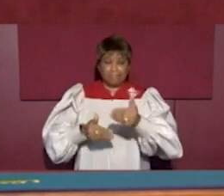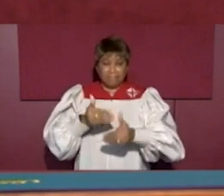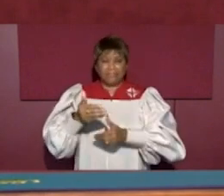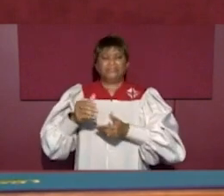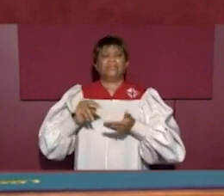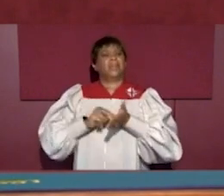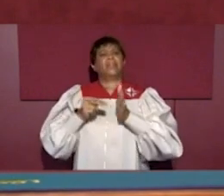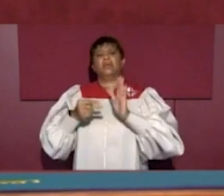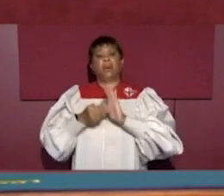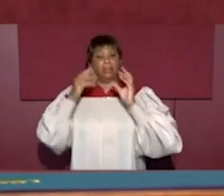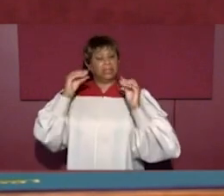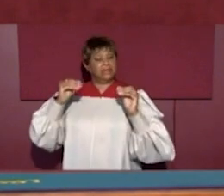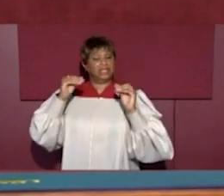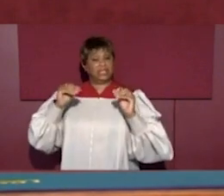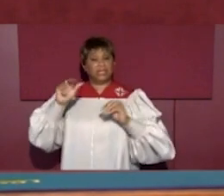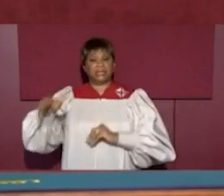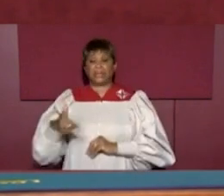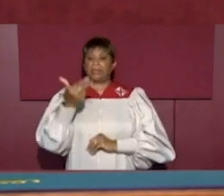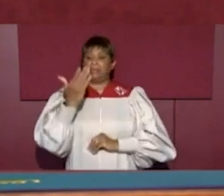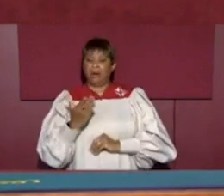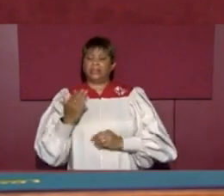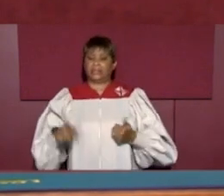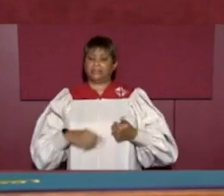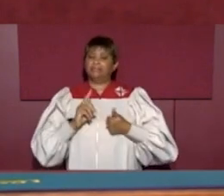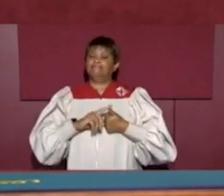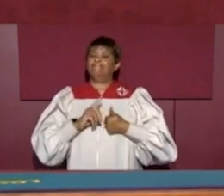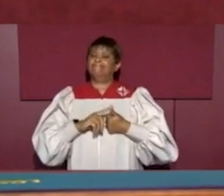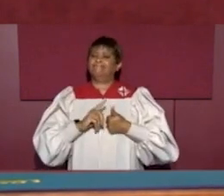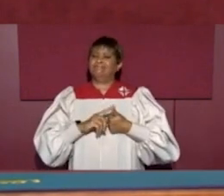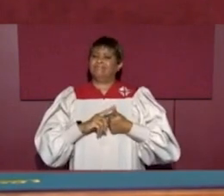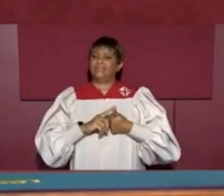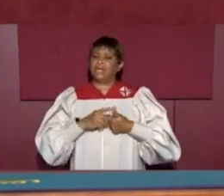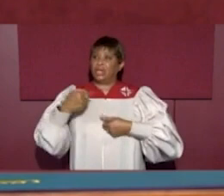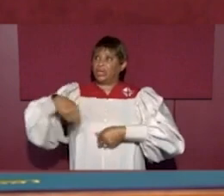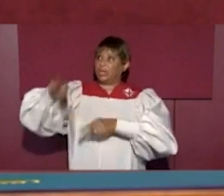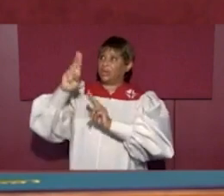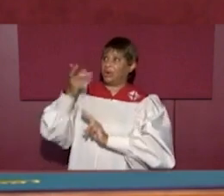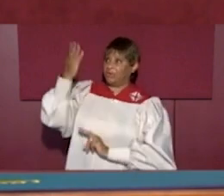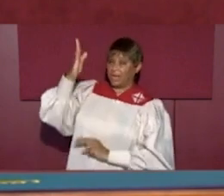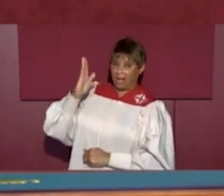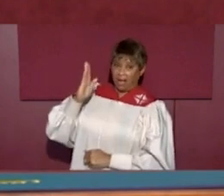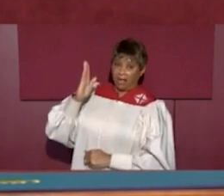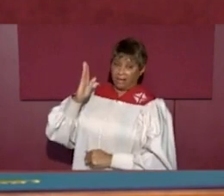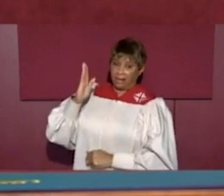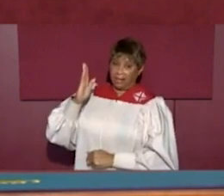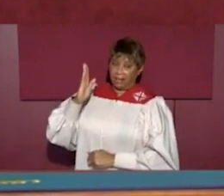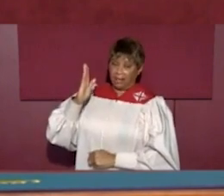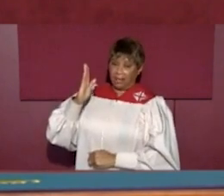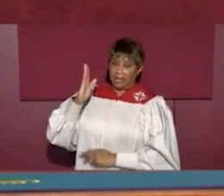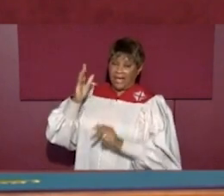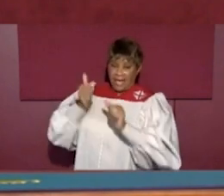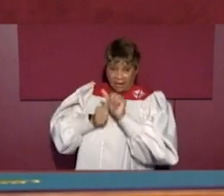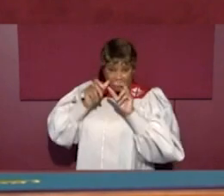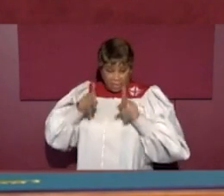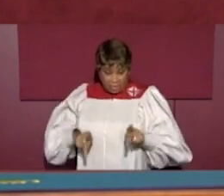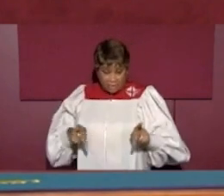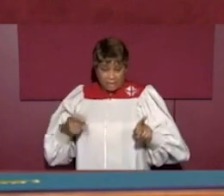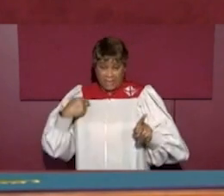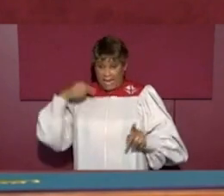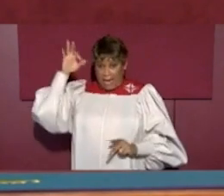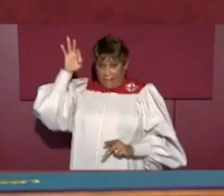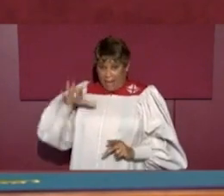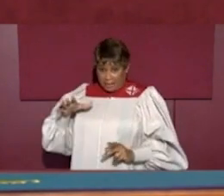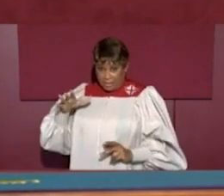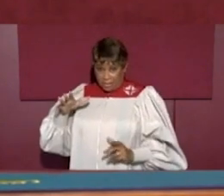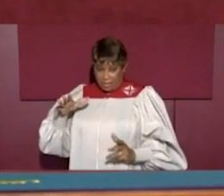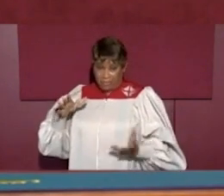purpose of this teaching is threefold. I want us to glorify God. I want every person that I pastor,